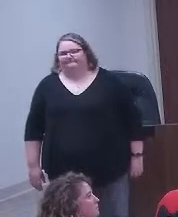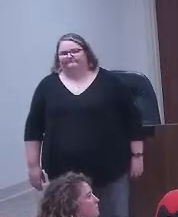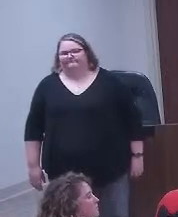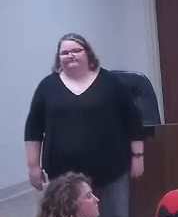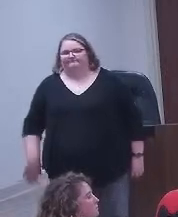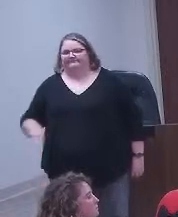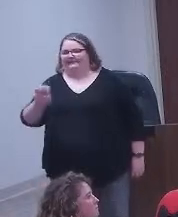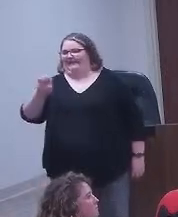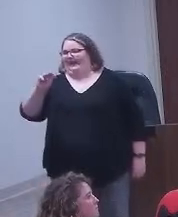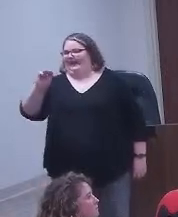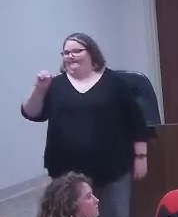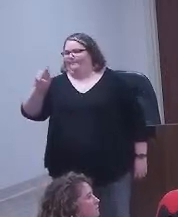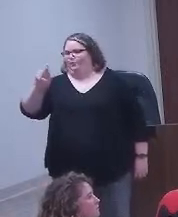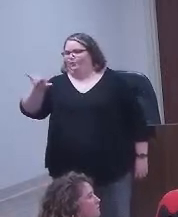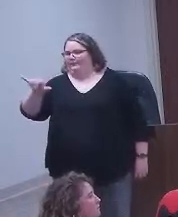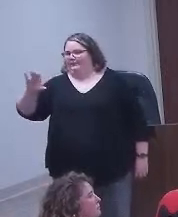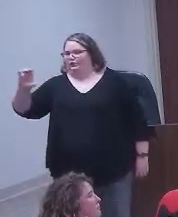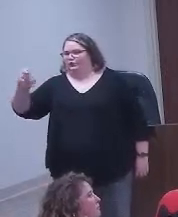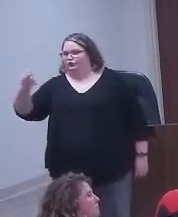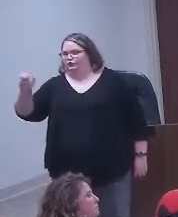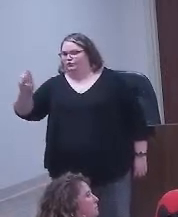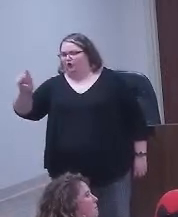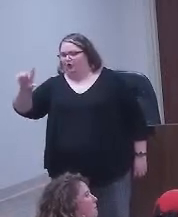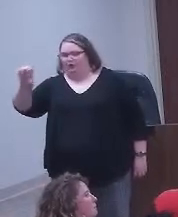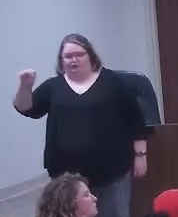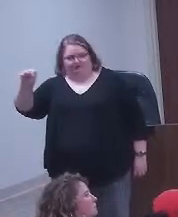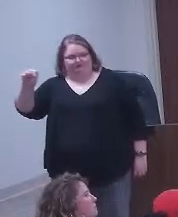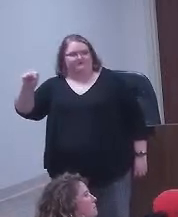Emery Charles.